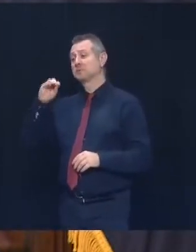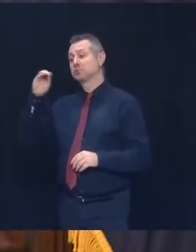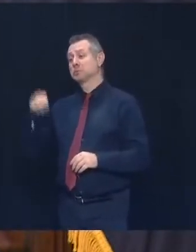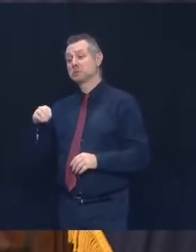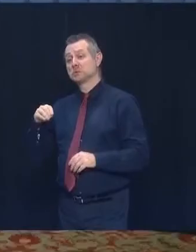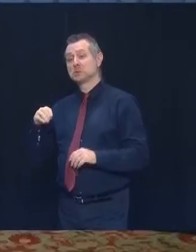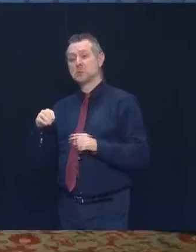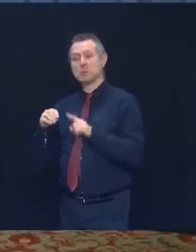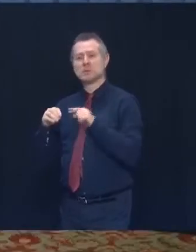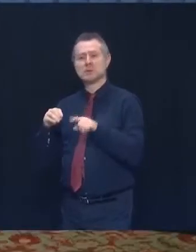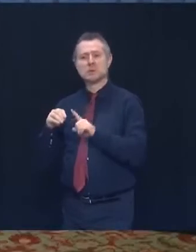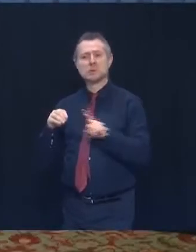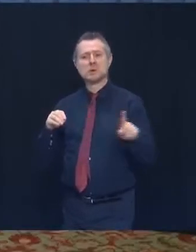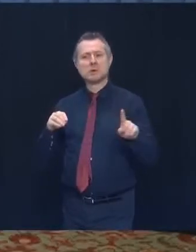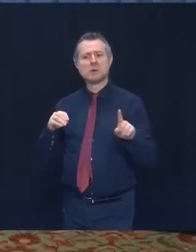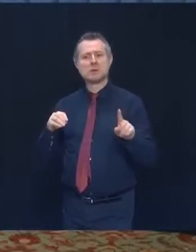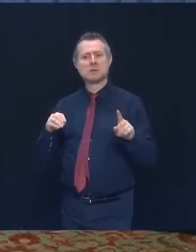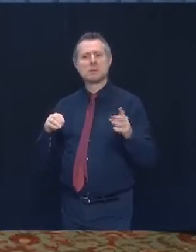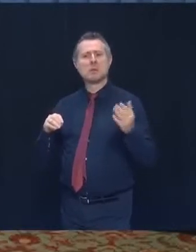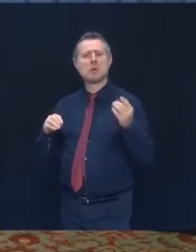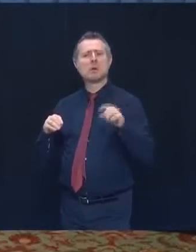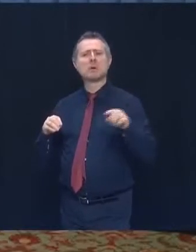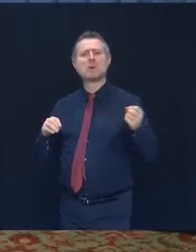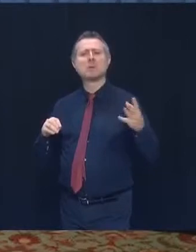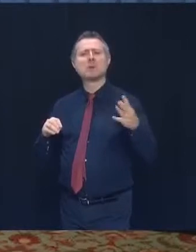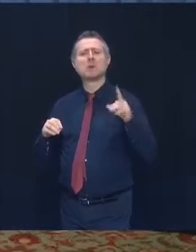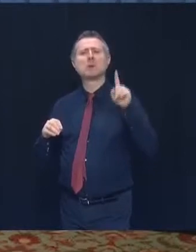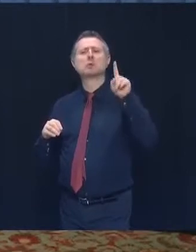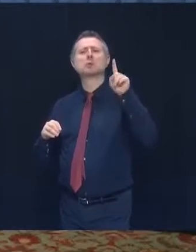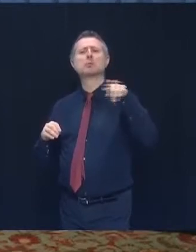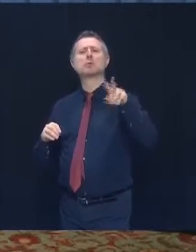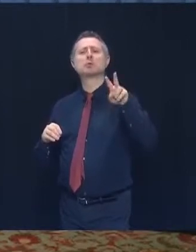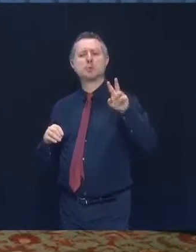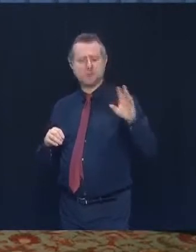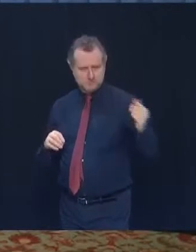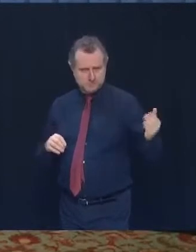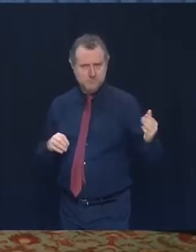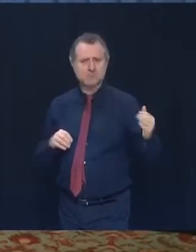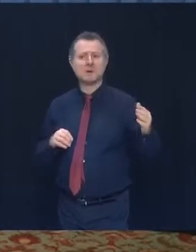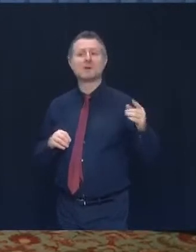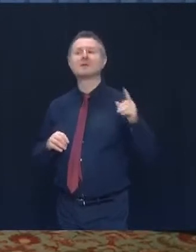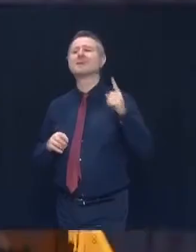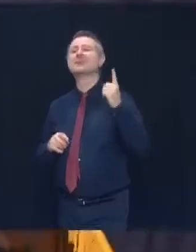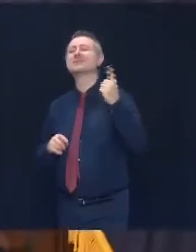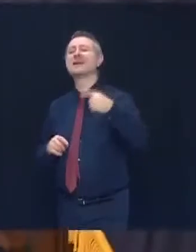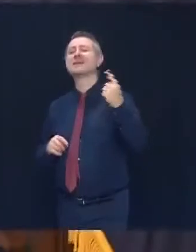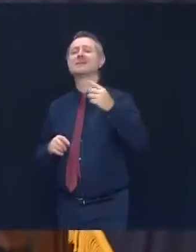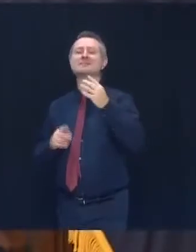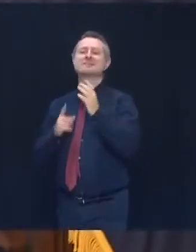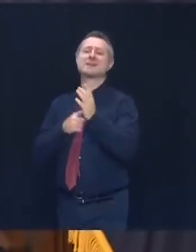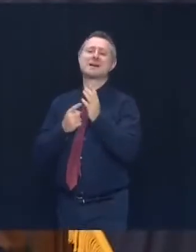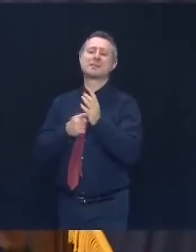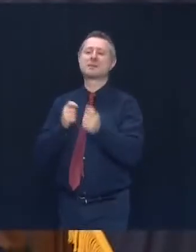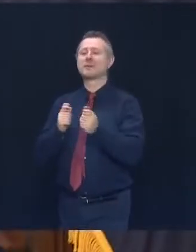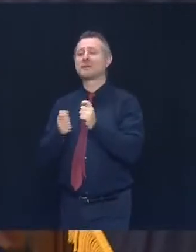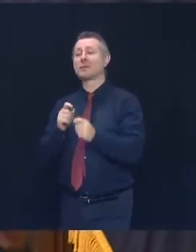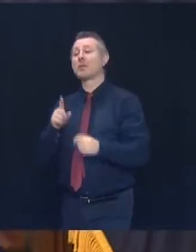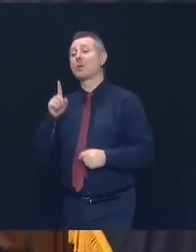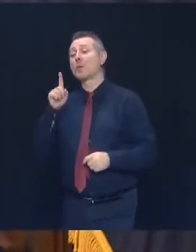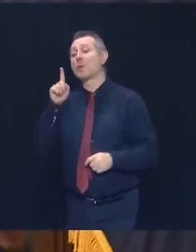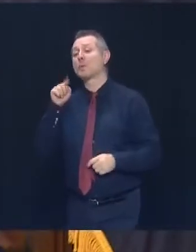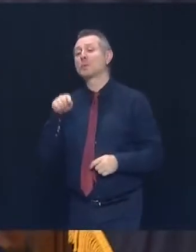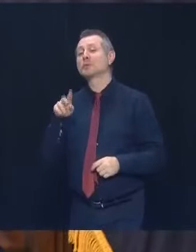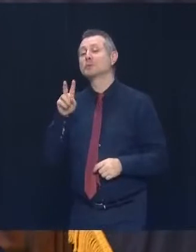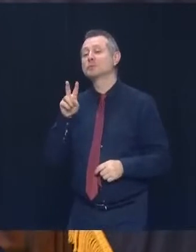Gareth? 1.2. 1.2. You take one day, which is a little deceptive, as you know. 1.2 for the week.